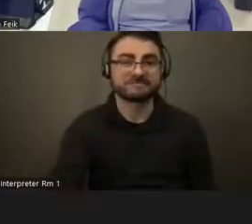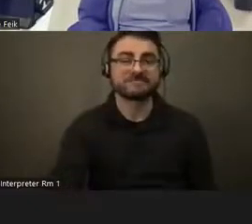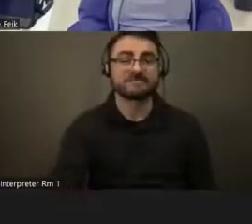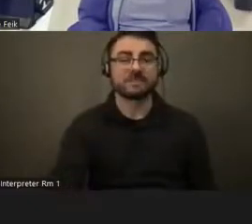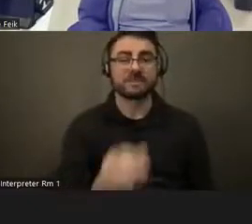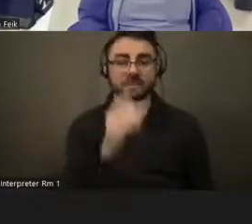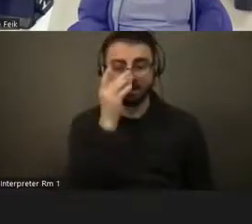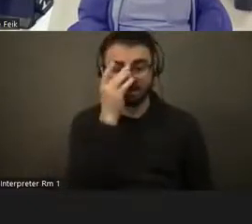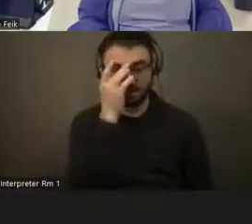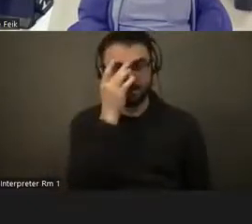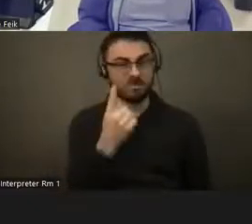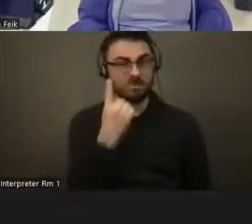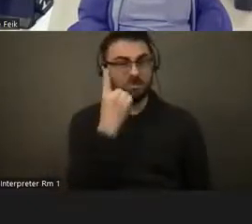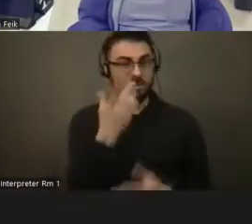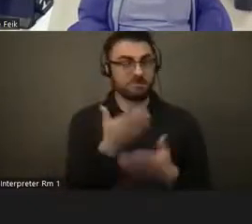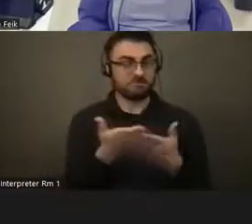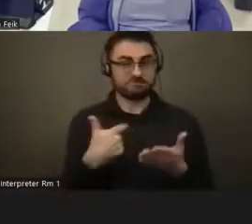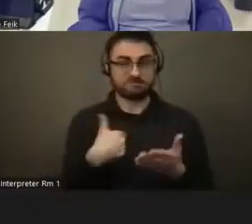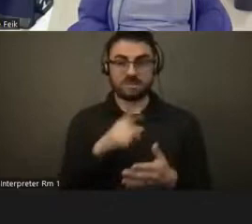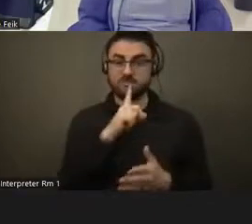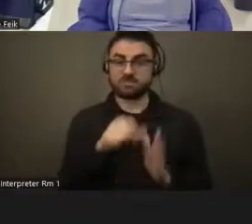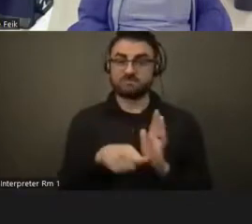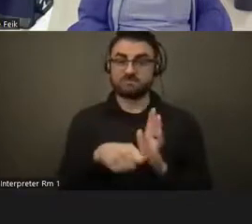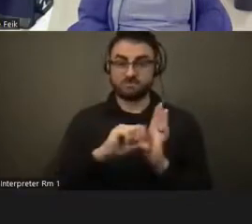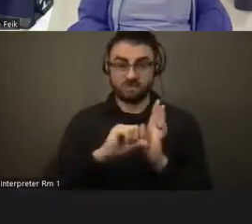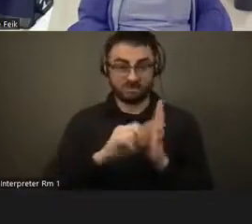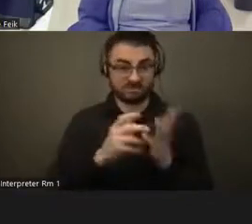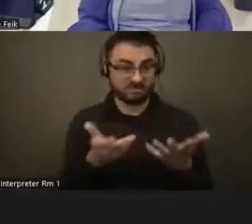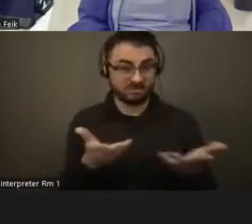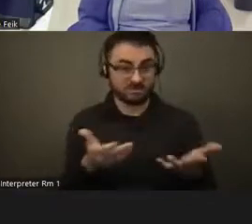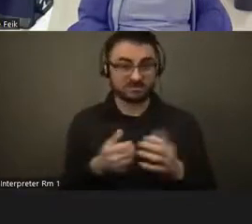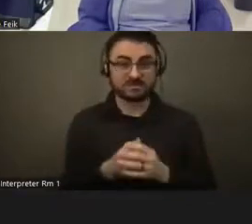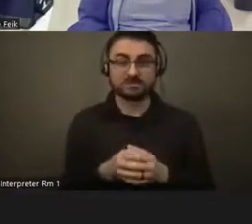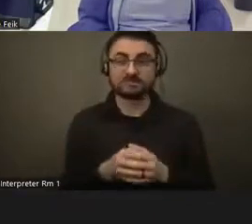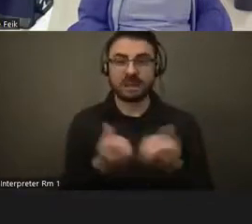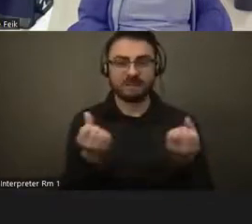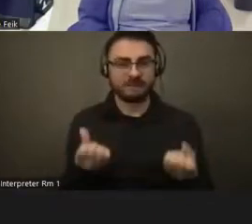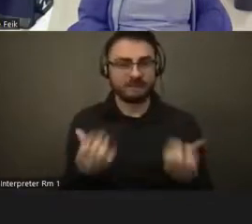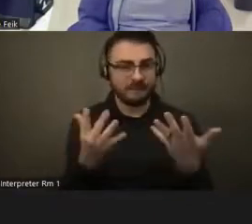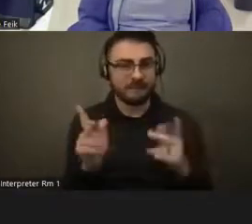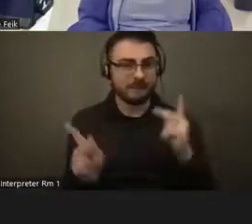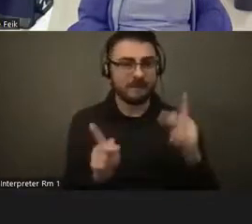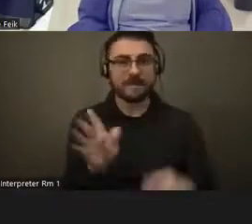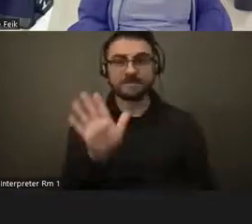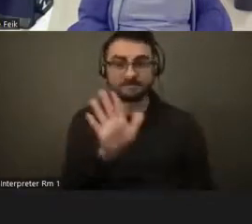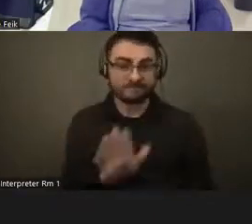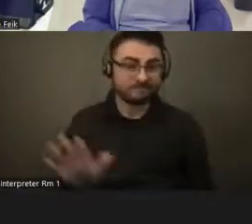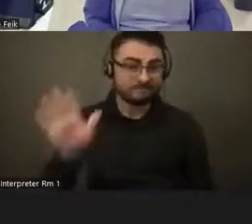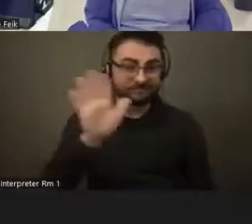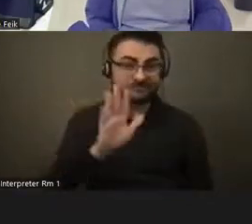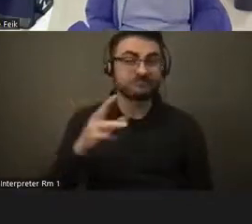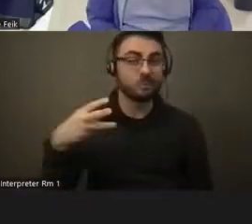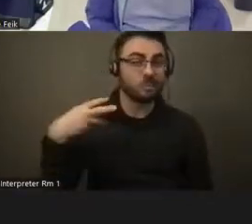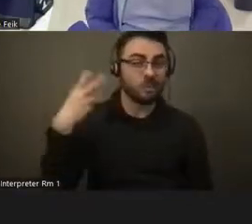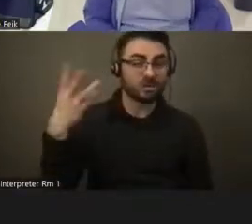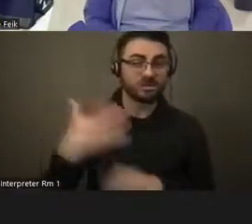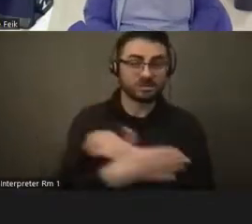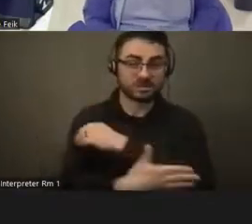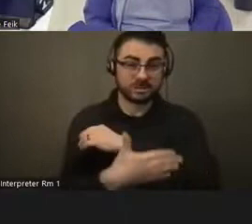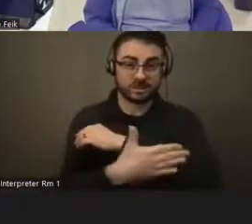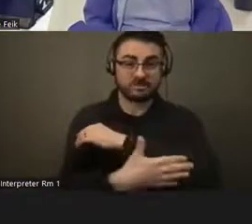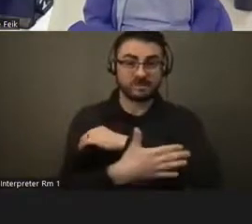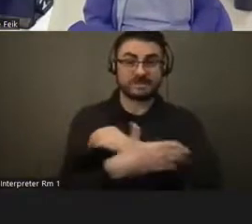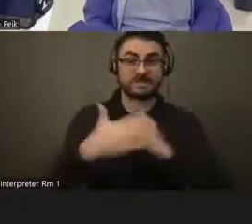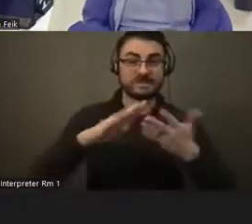impressed by is the number of people all across the large Washington County community who want